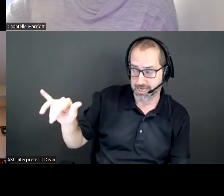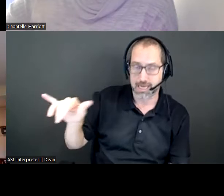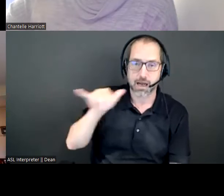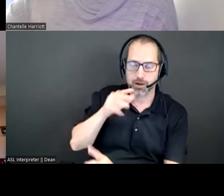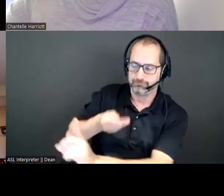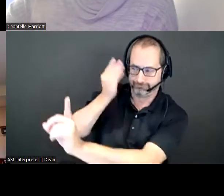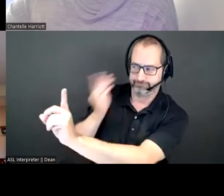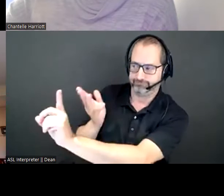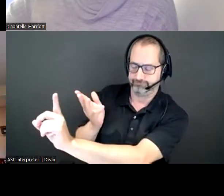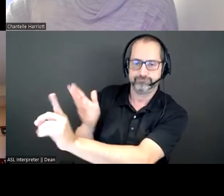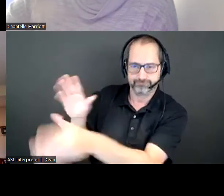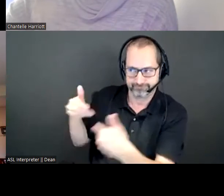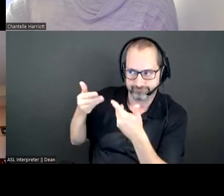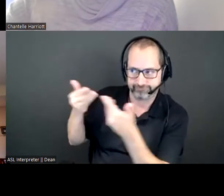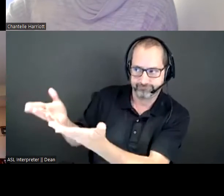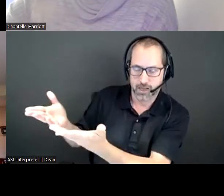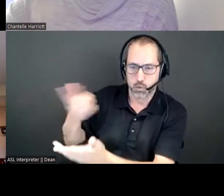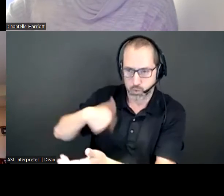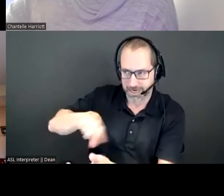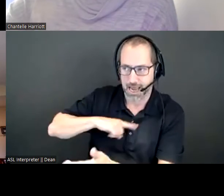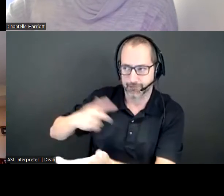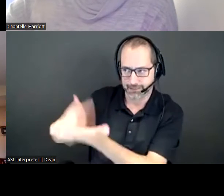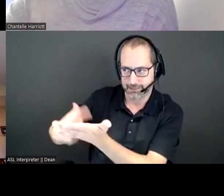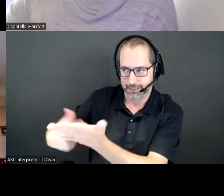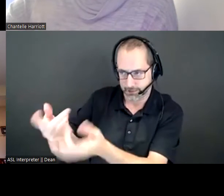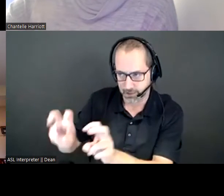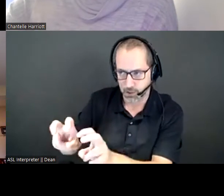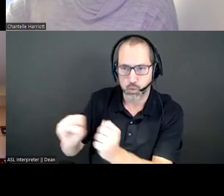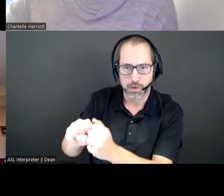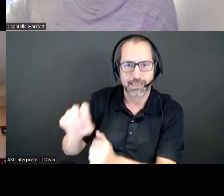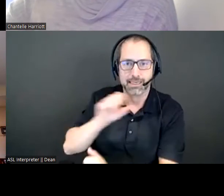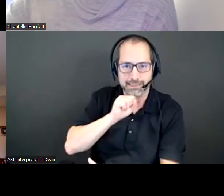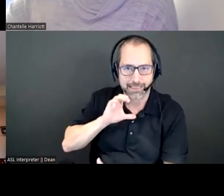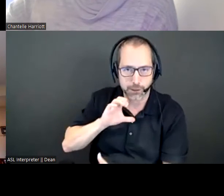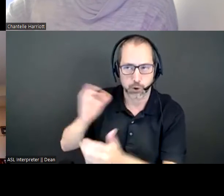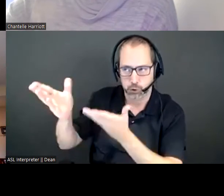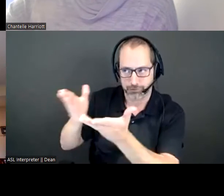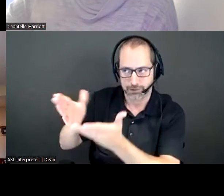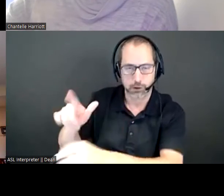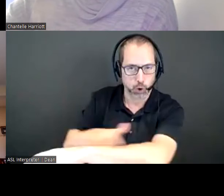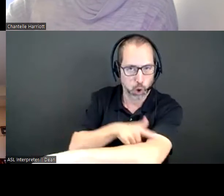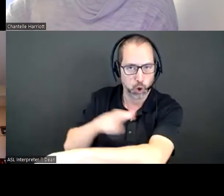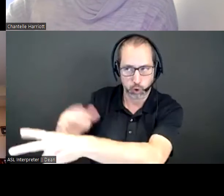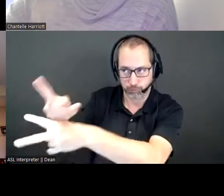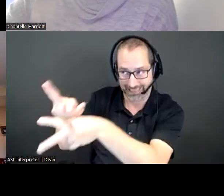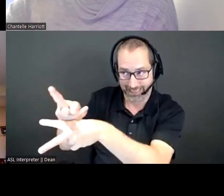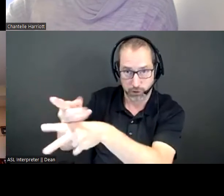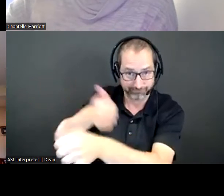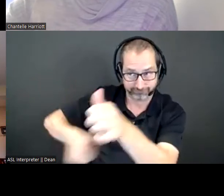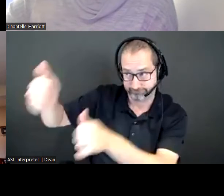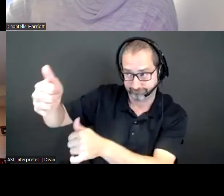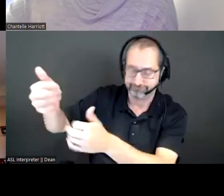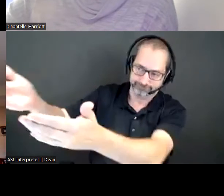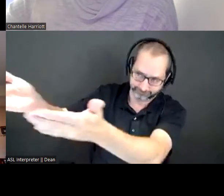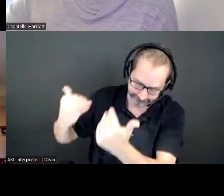roundtable, a panel discussion with the managers of senior services and long-term care of how they can better deliver